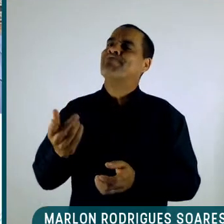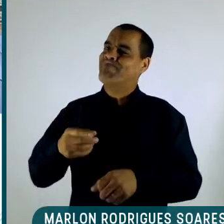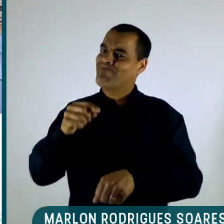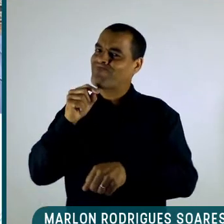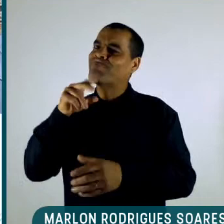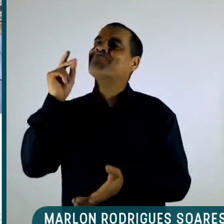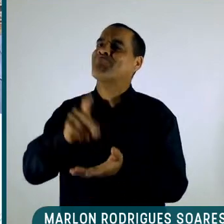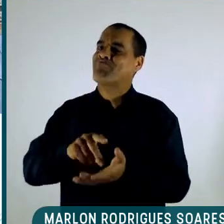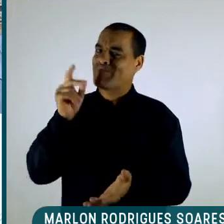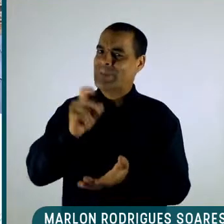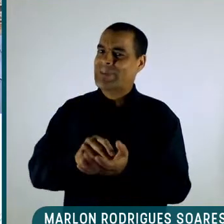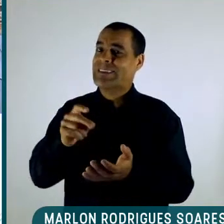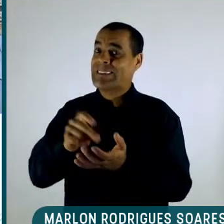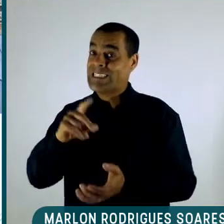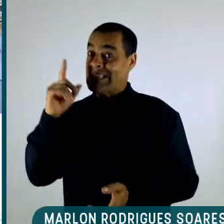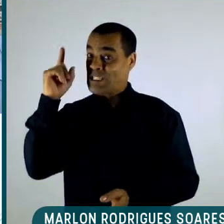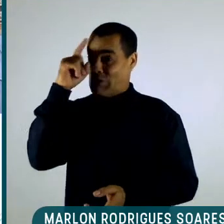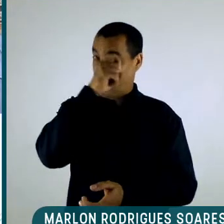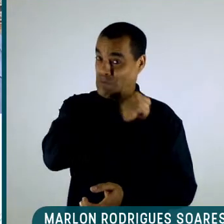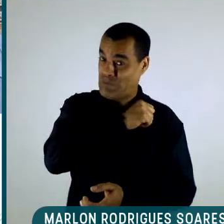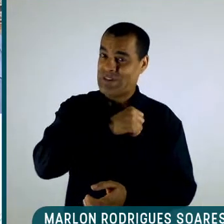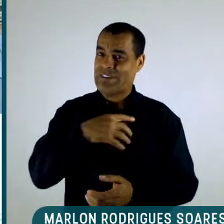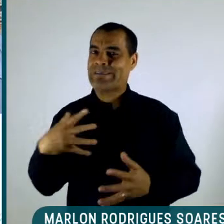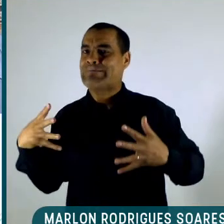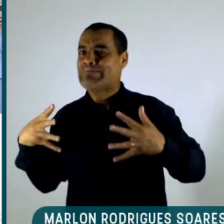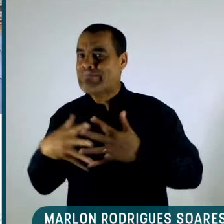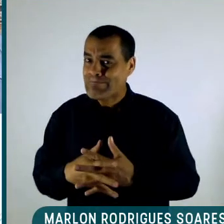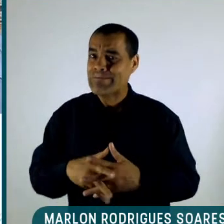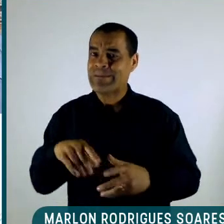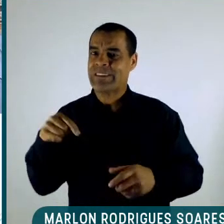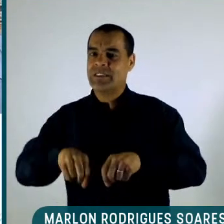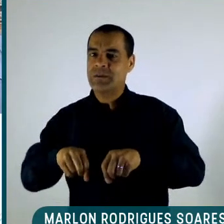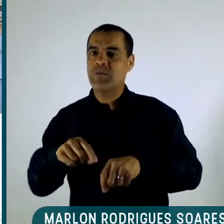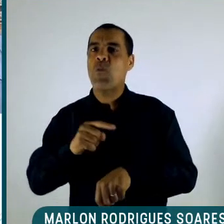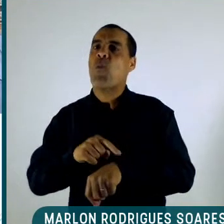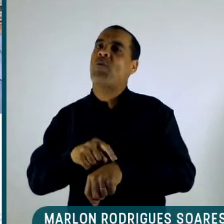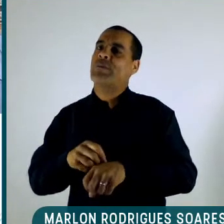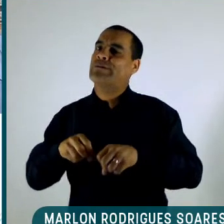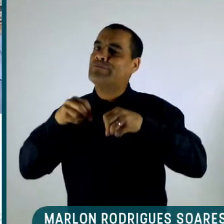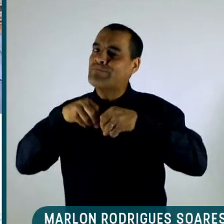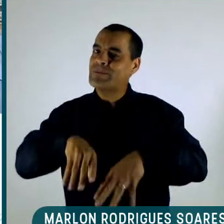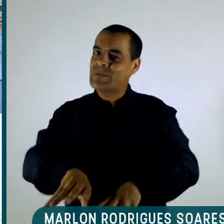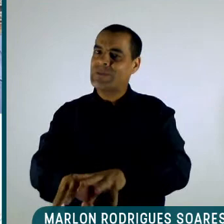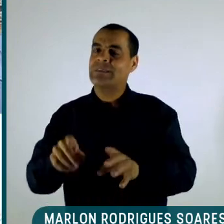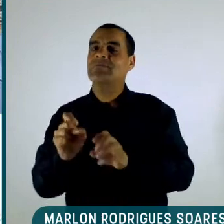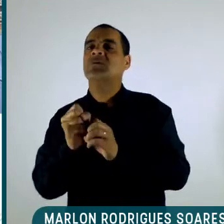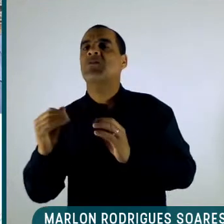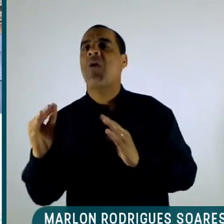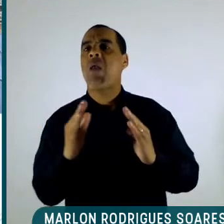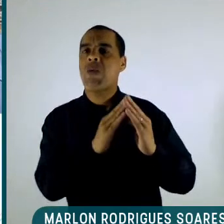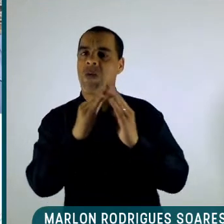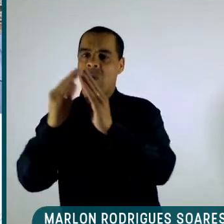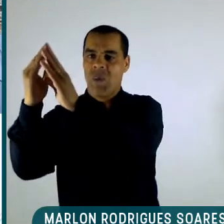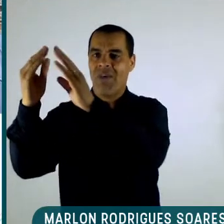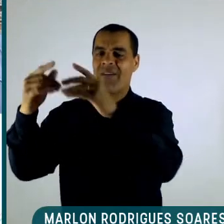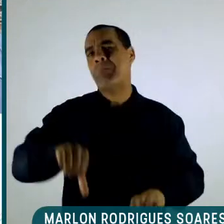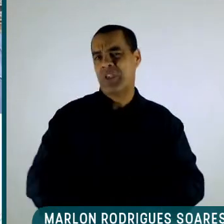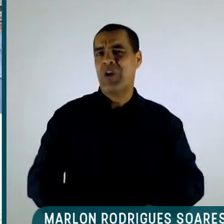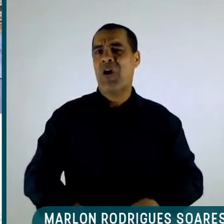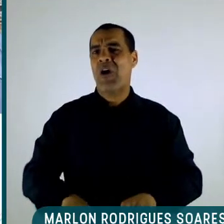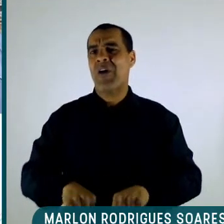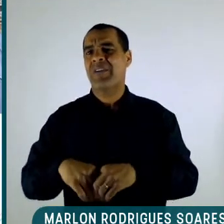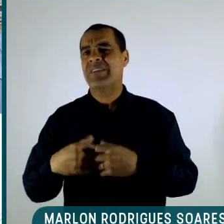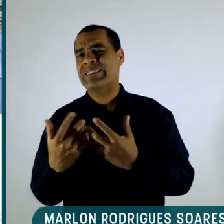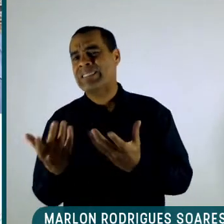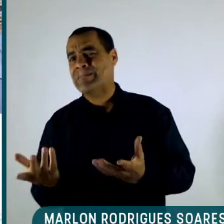the situation is very complicated and that at this moment of severe pandemic, the situation would